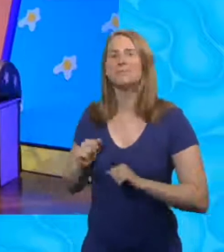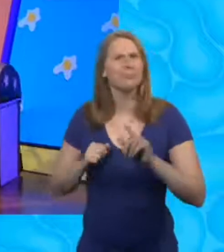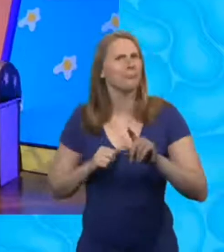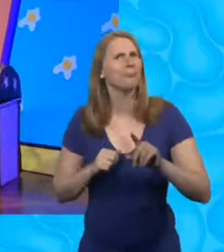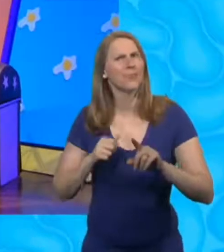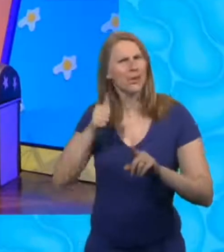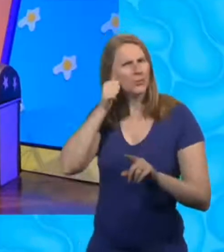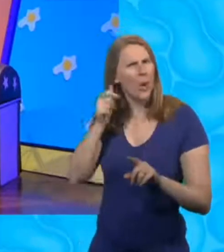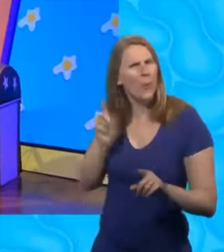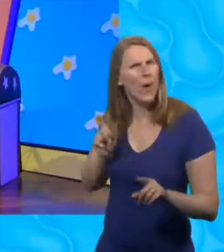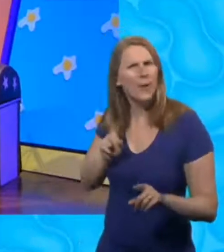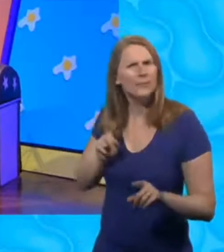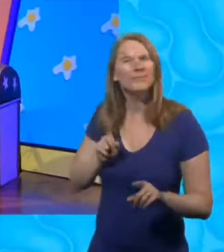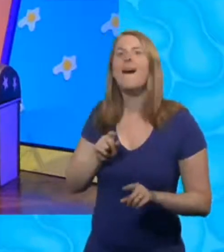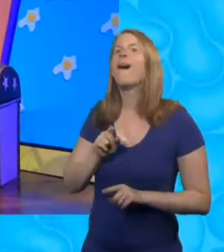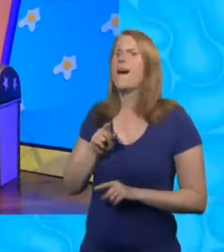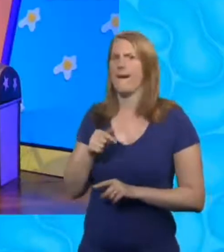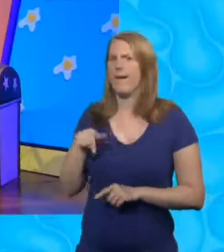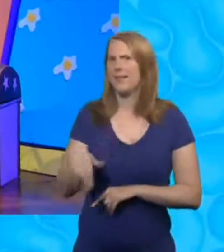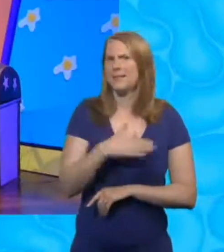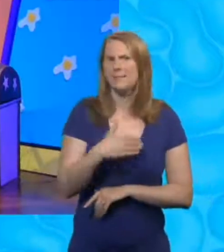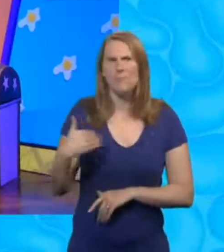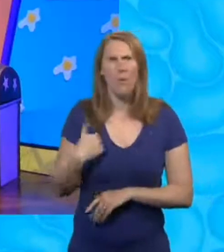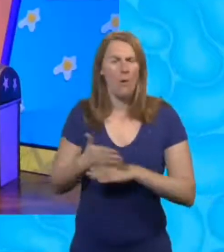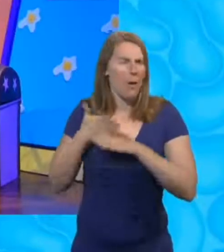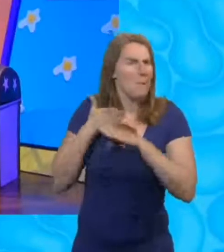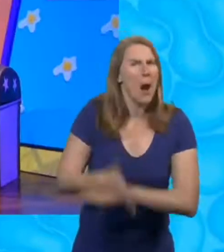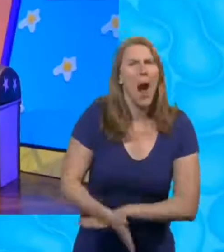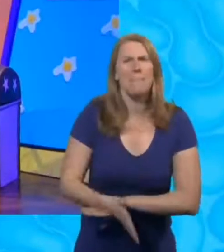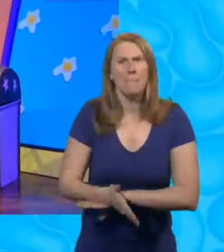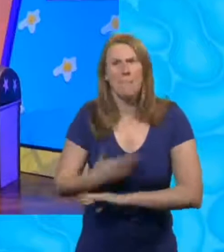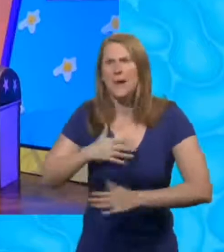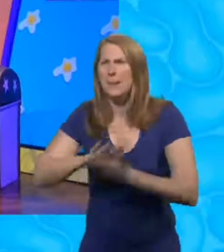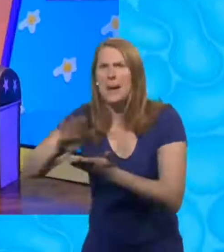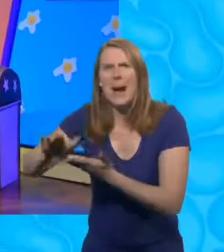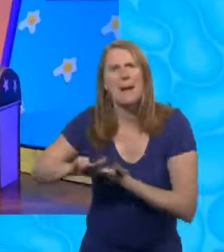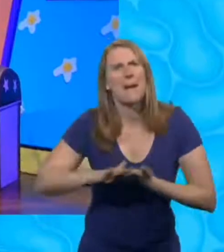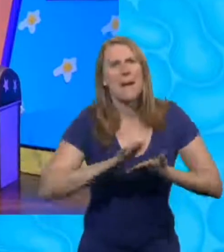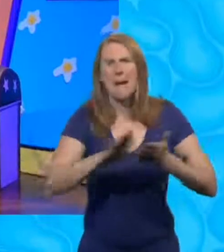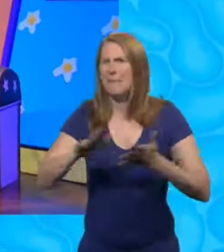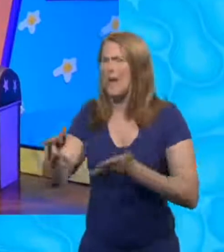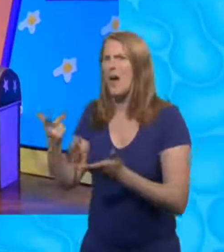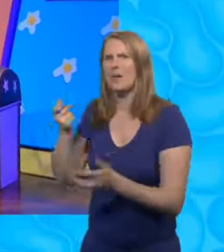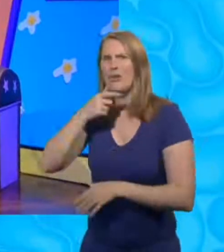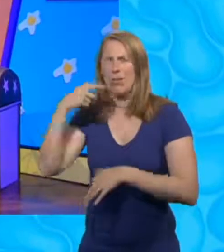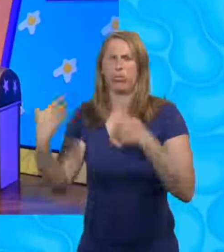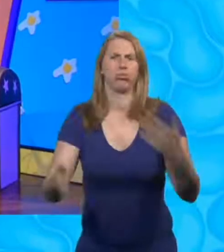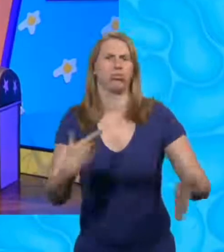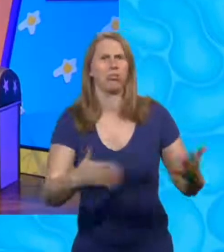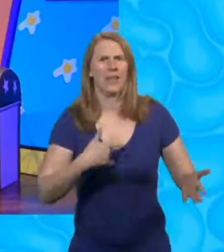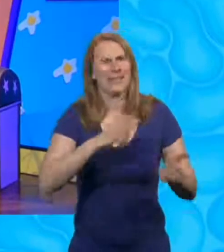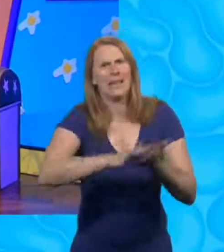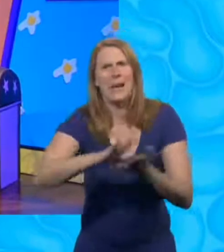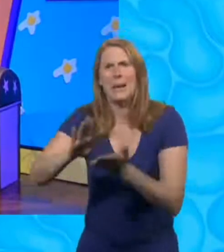what? I have had the busiest morning tidying up all of the mess that Justin's left lying around the place. I mean, I'm